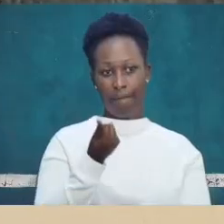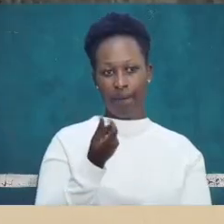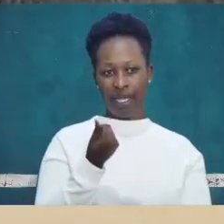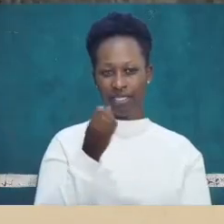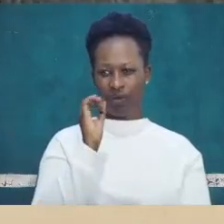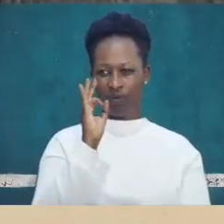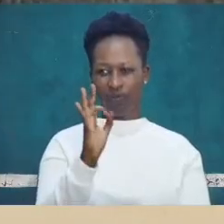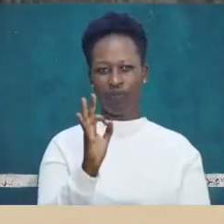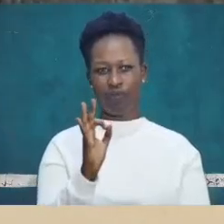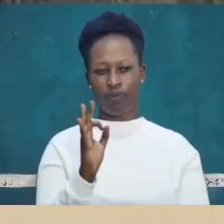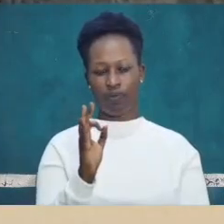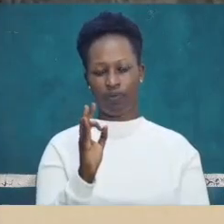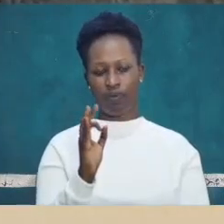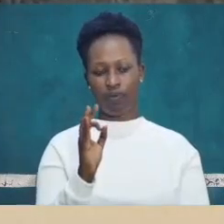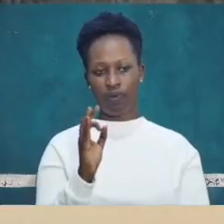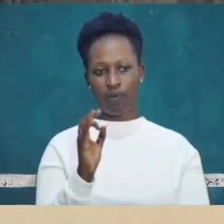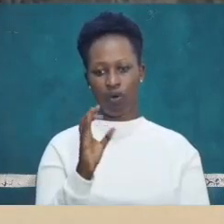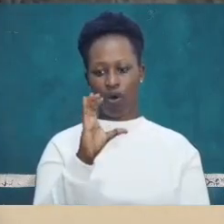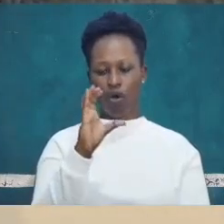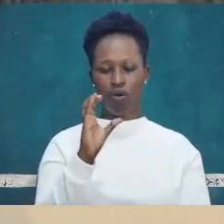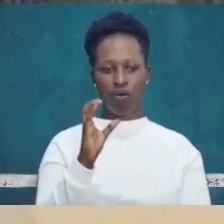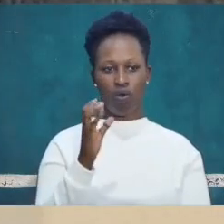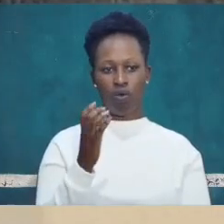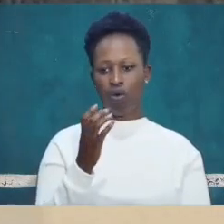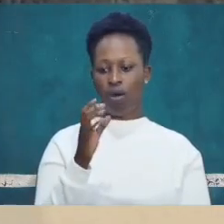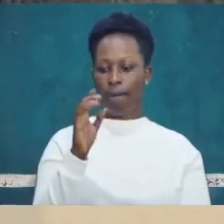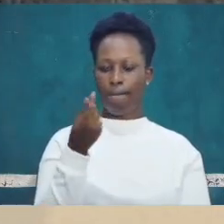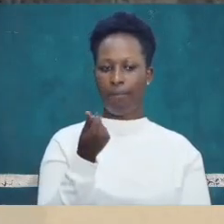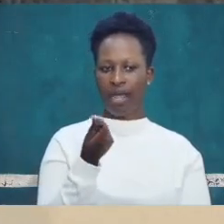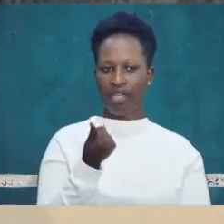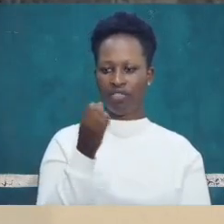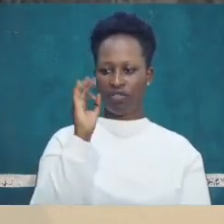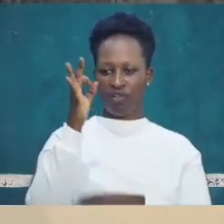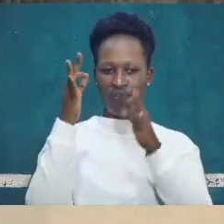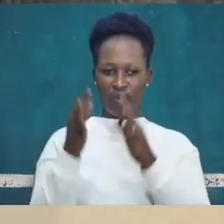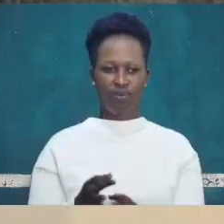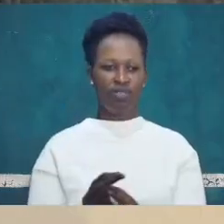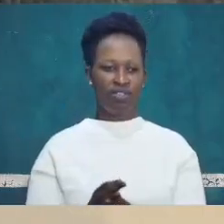price of the commodities or price of the goods. This